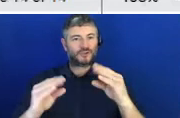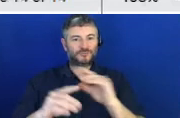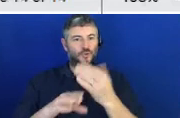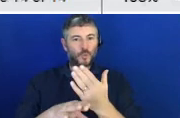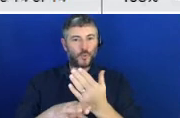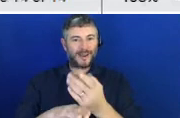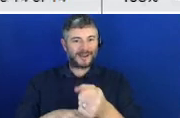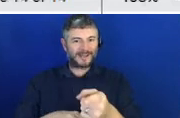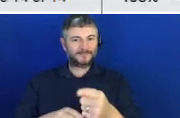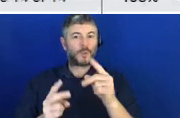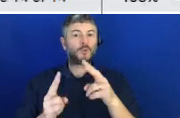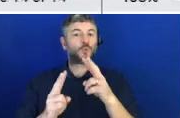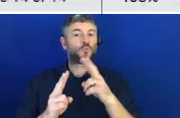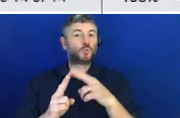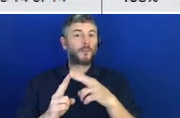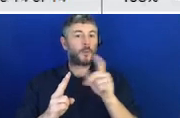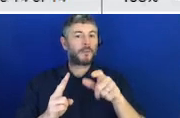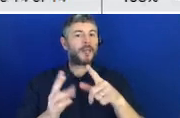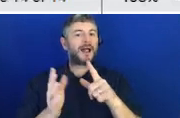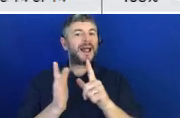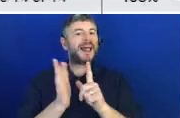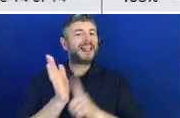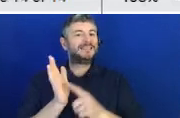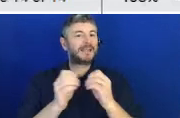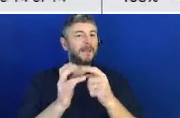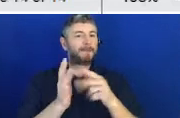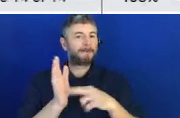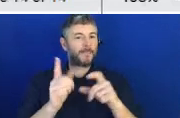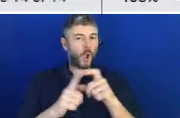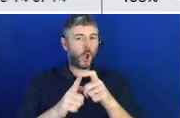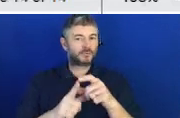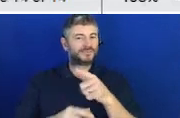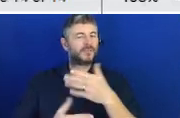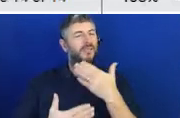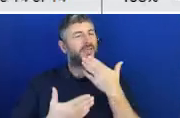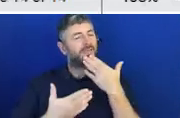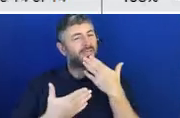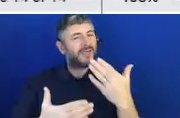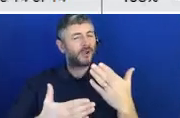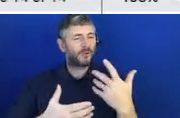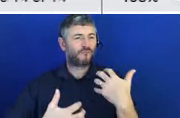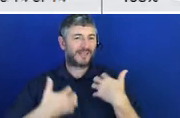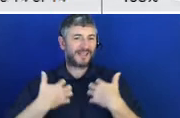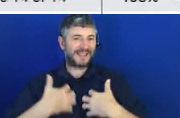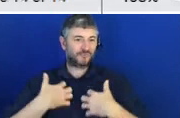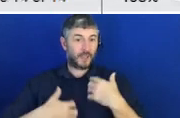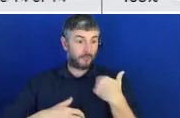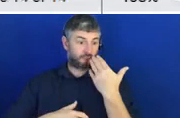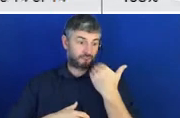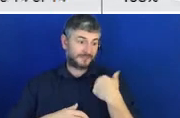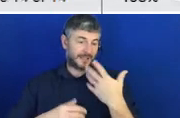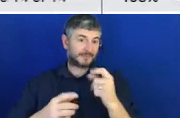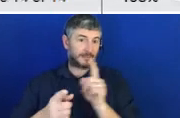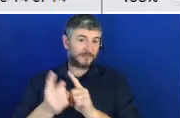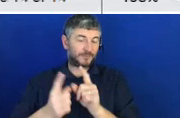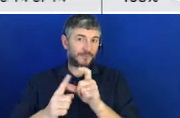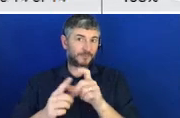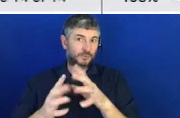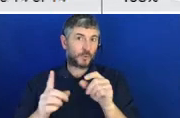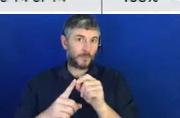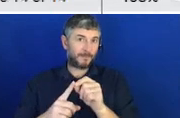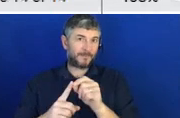hands raised, Lizzie Bond. Hi, yeah, thank you so much. That was really interesting. I only caught the tail end. I had a meeting with DWP, but in